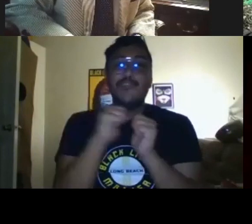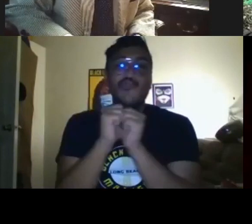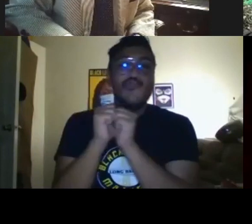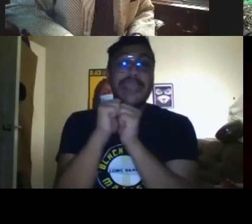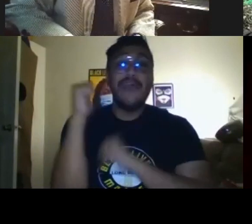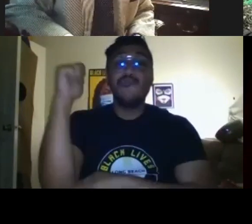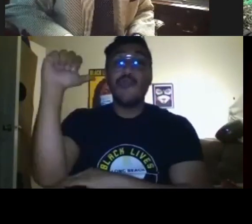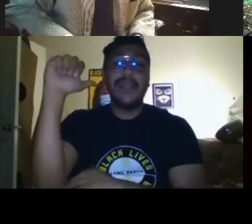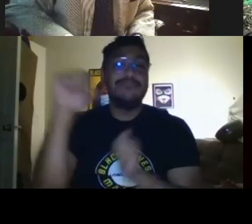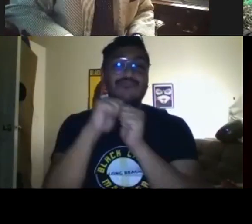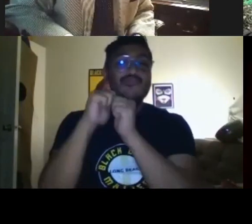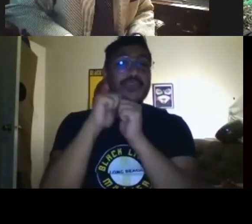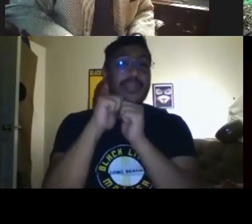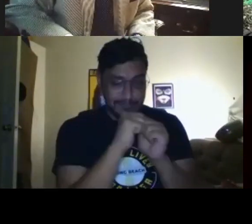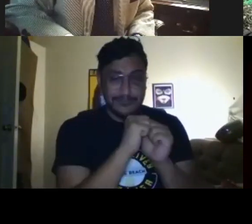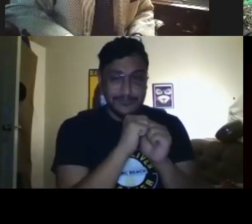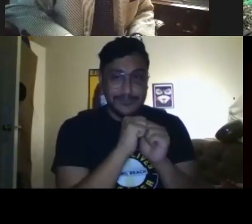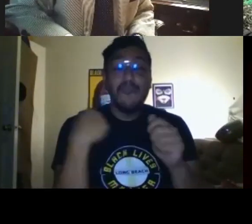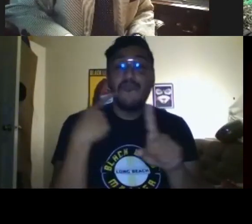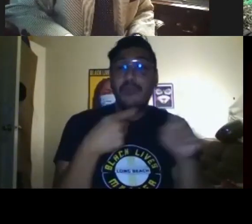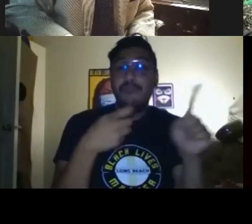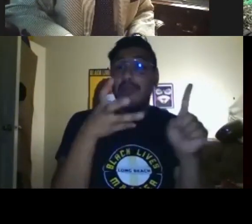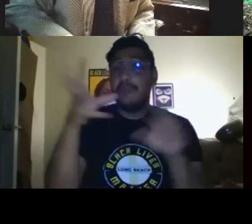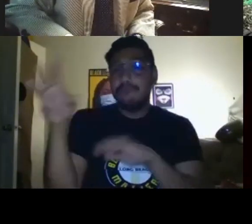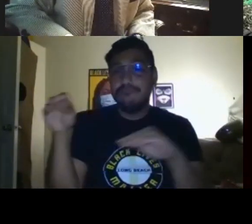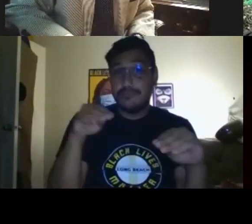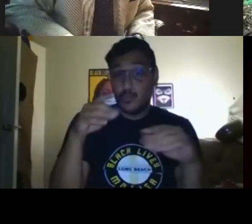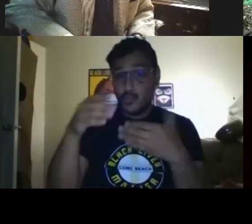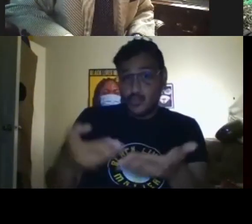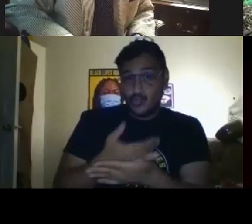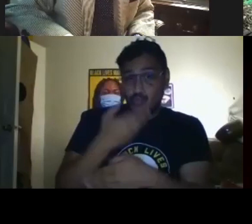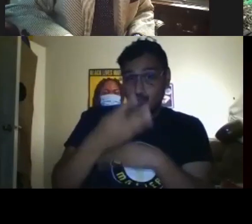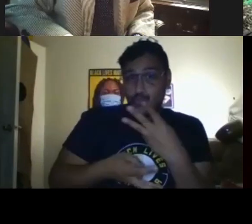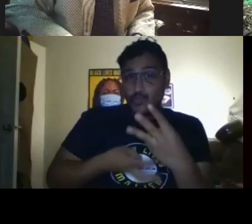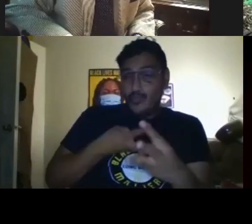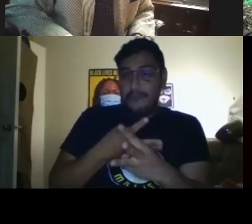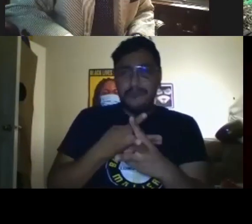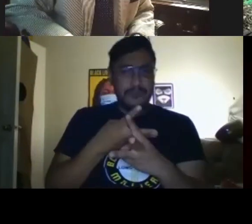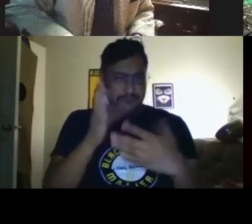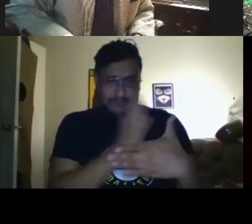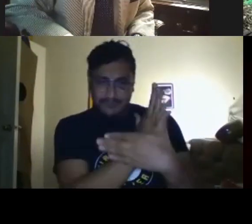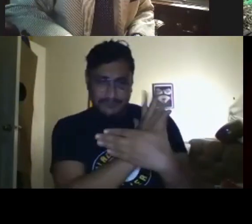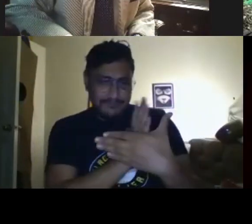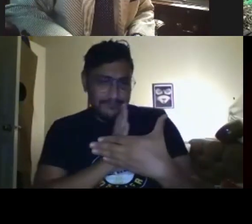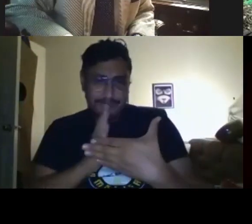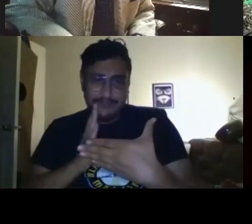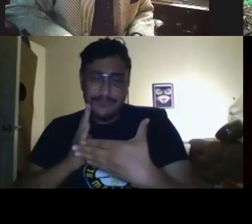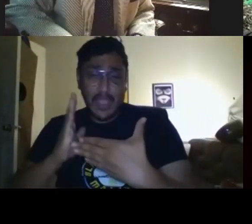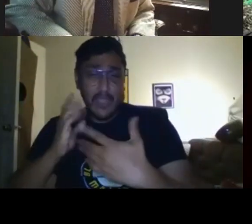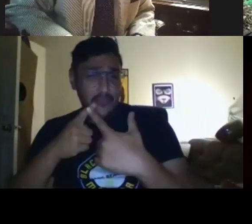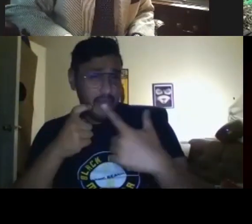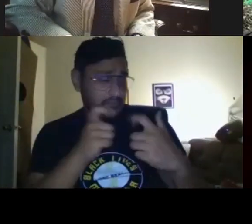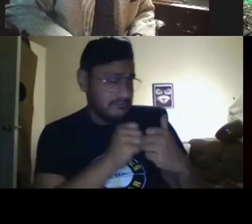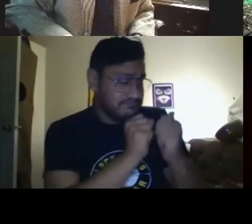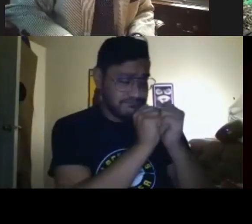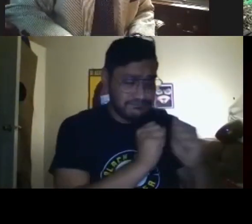is beautiful, from the motherland to the new world, to everywhere in between. From the slave ships and the